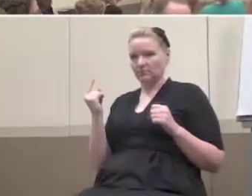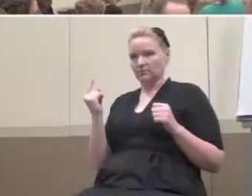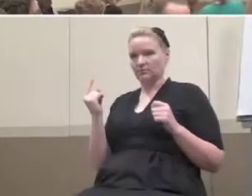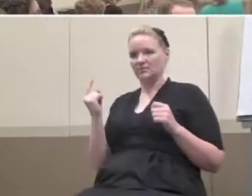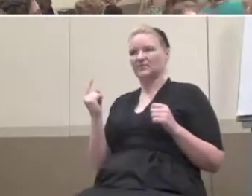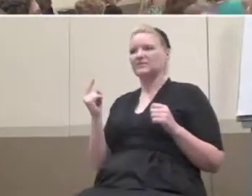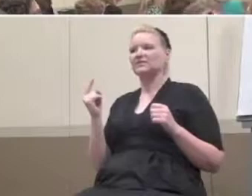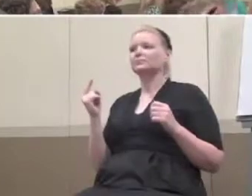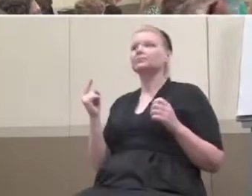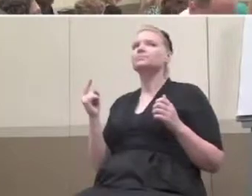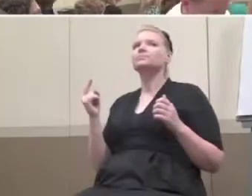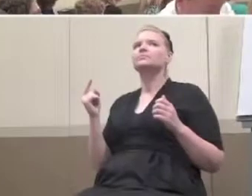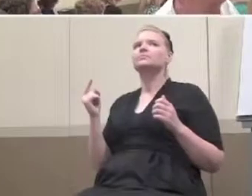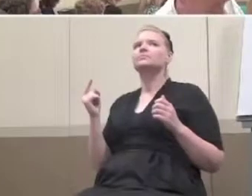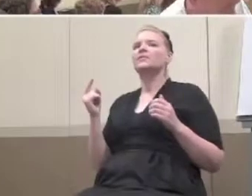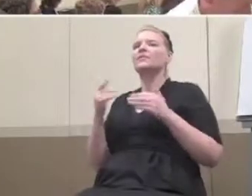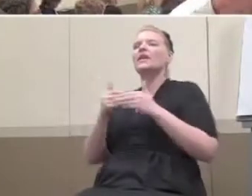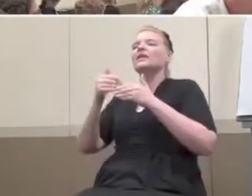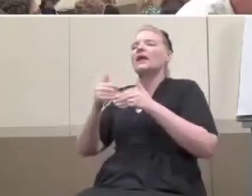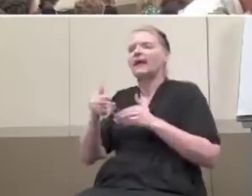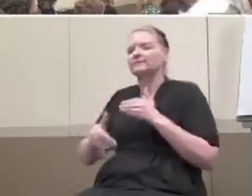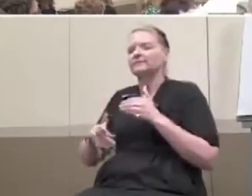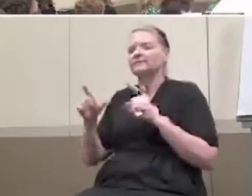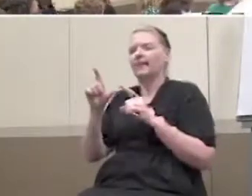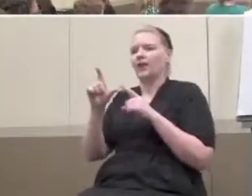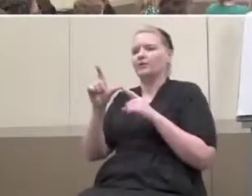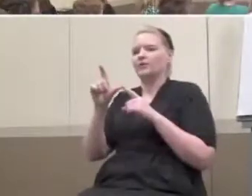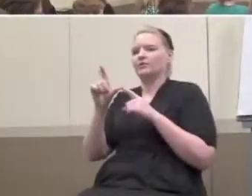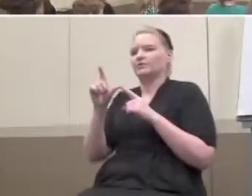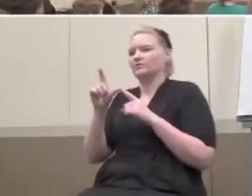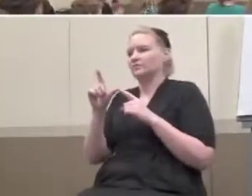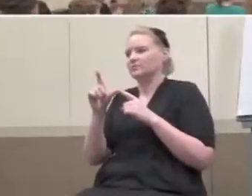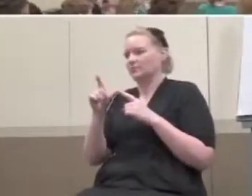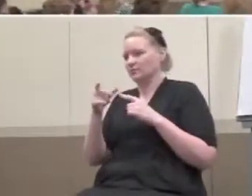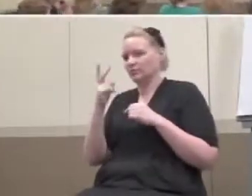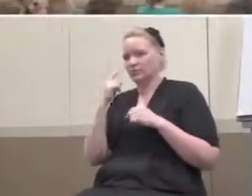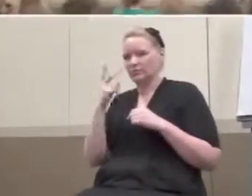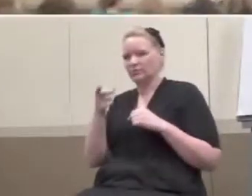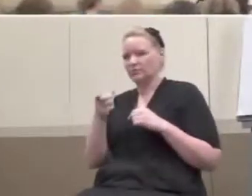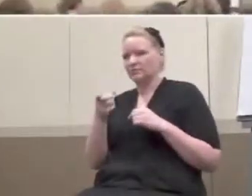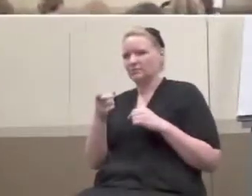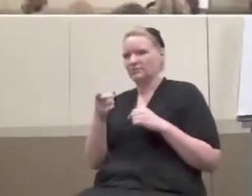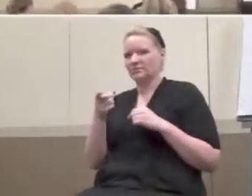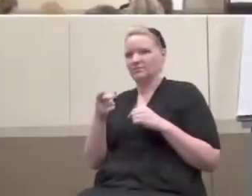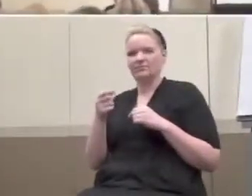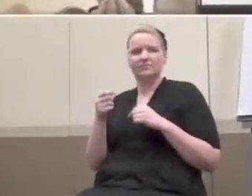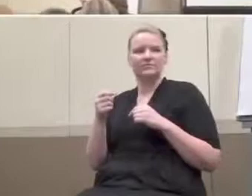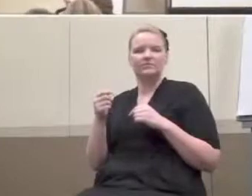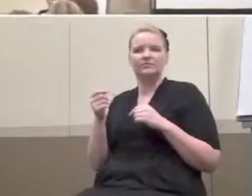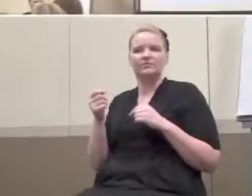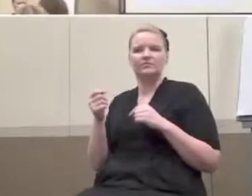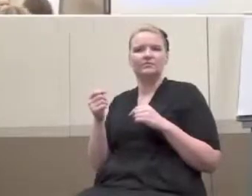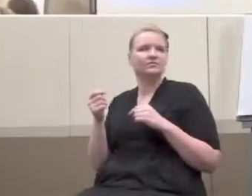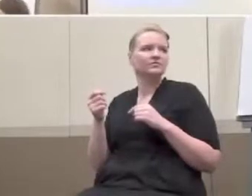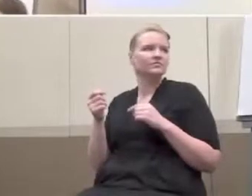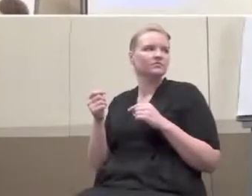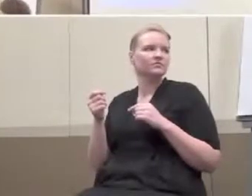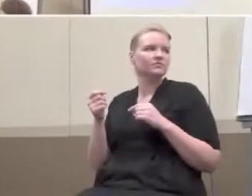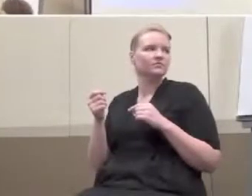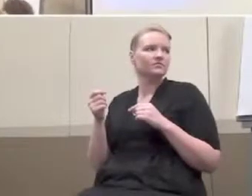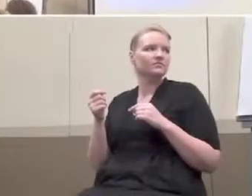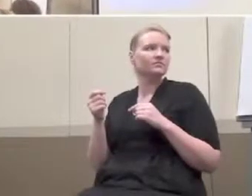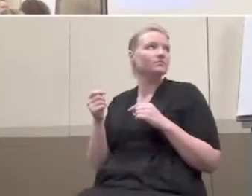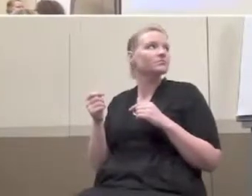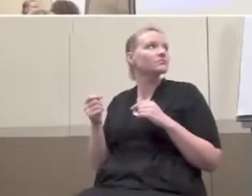the same or the next letter. So you'll see that I'm having a hard time explaining this. They